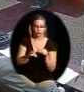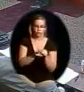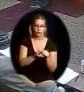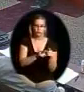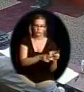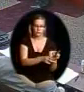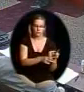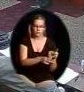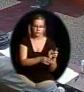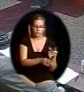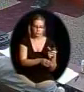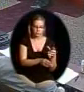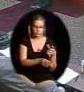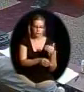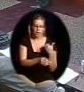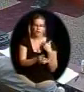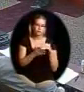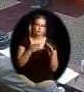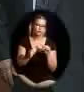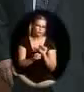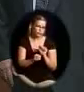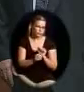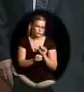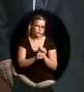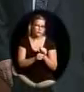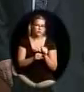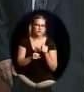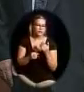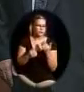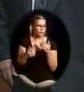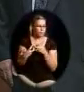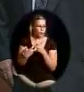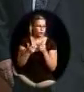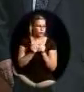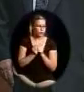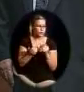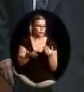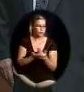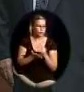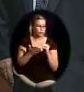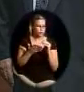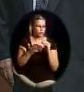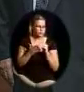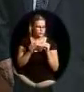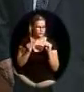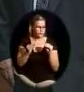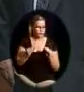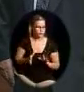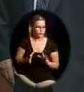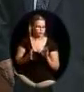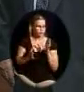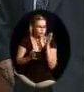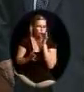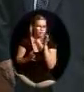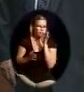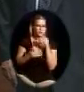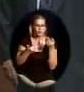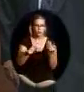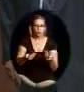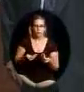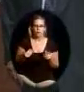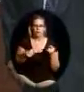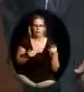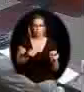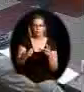and partnered with the district on the new teachers' breakfast this year. Please welcome David and Denise and People's Bank as a